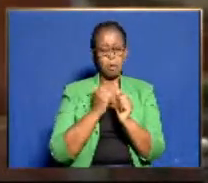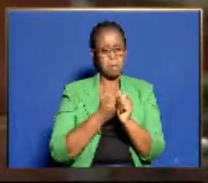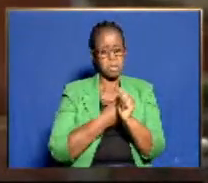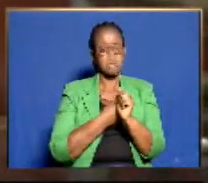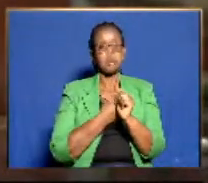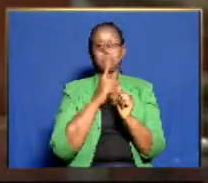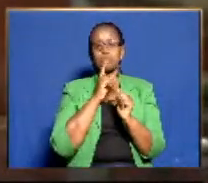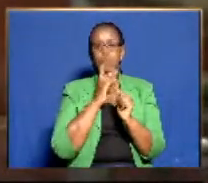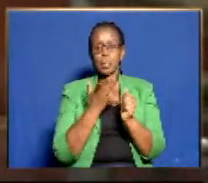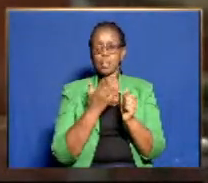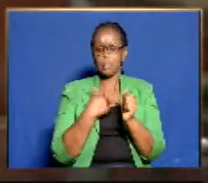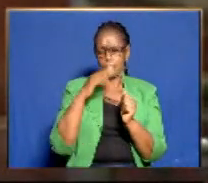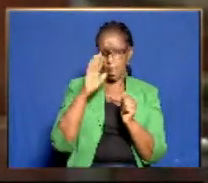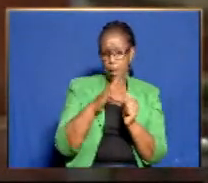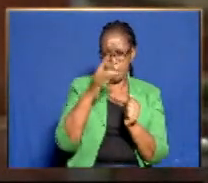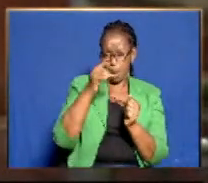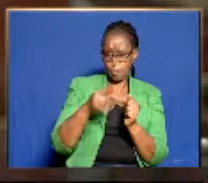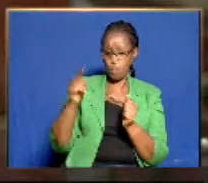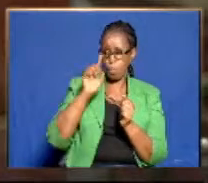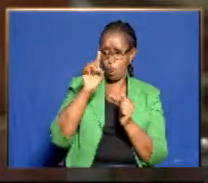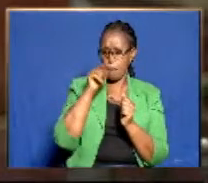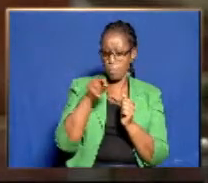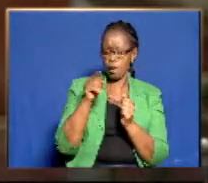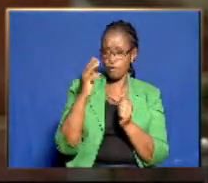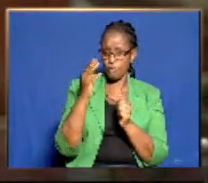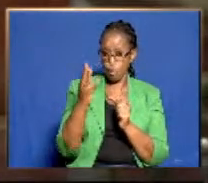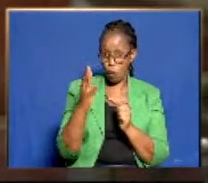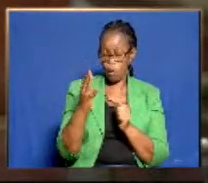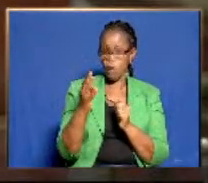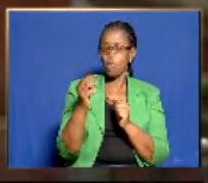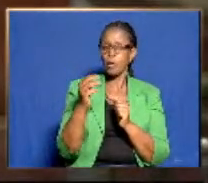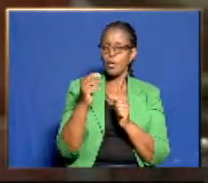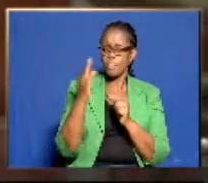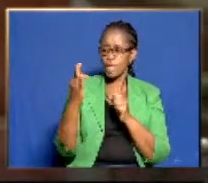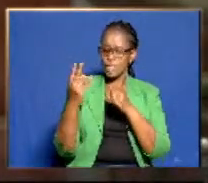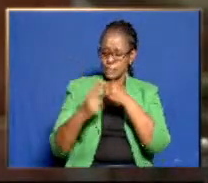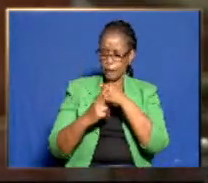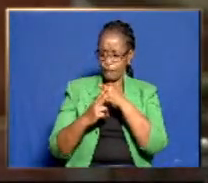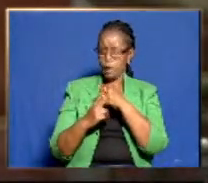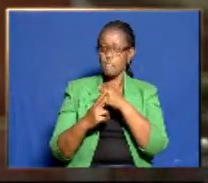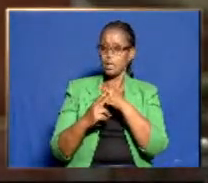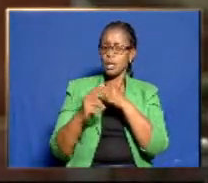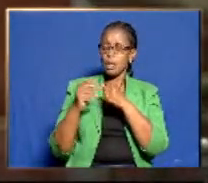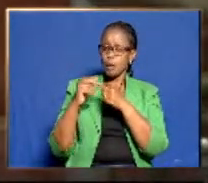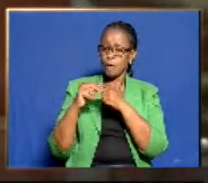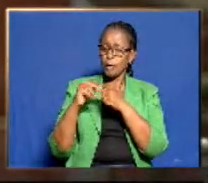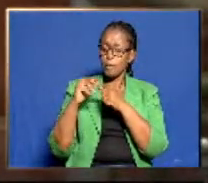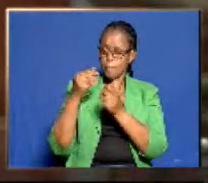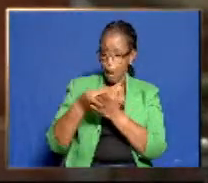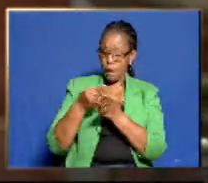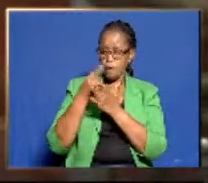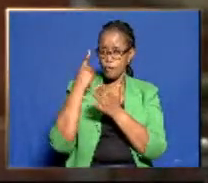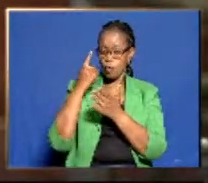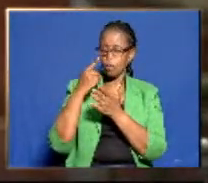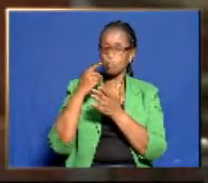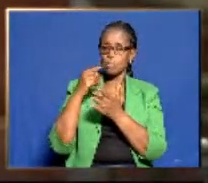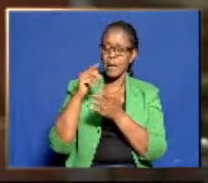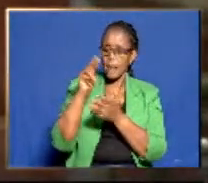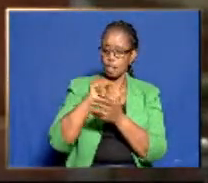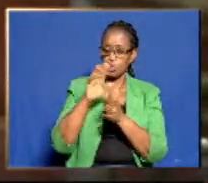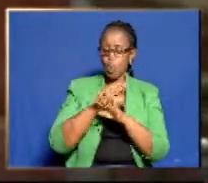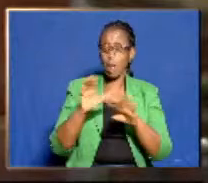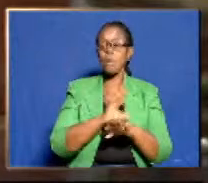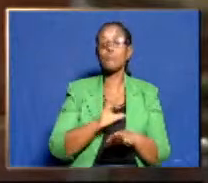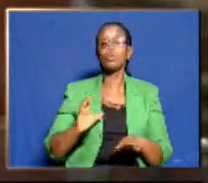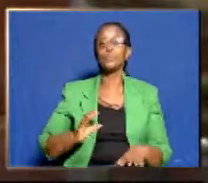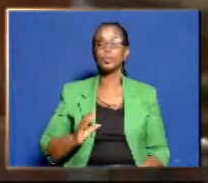is 1.437, 200,000 vote to the National Land Commission. And Honorable Speaker, I have said that